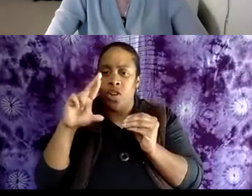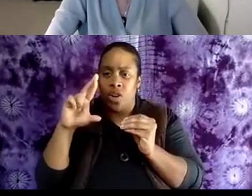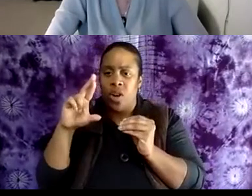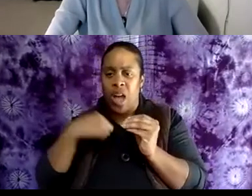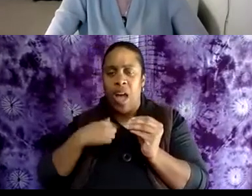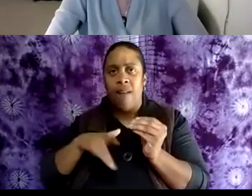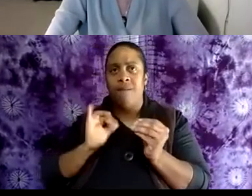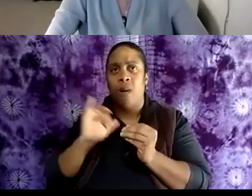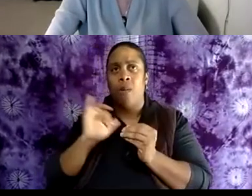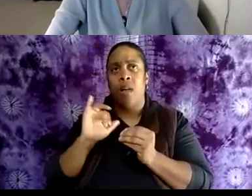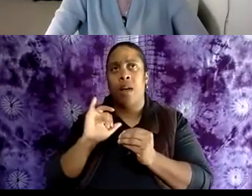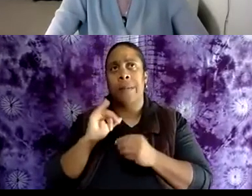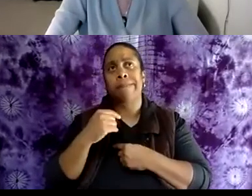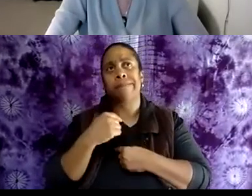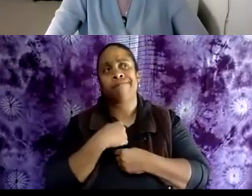like I was